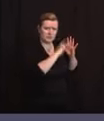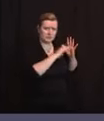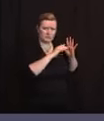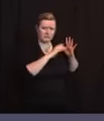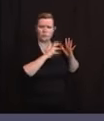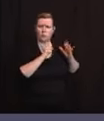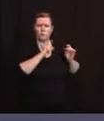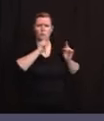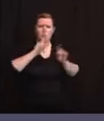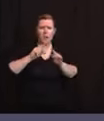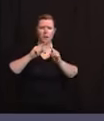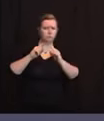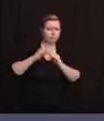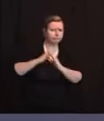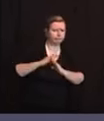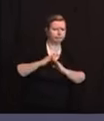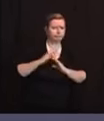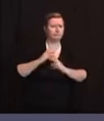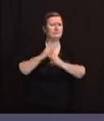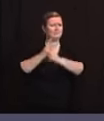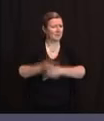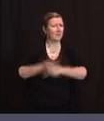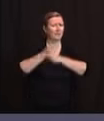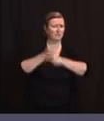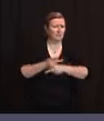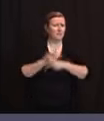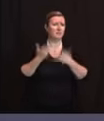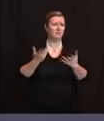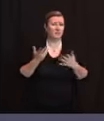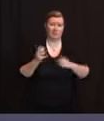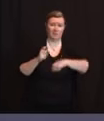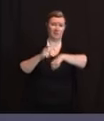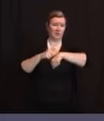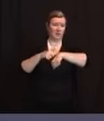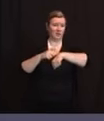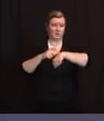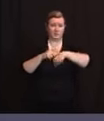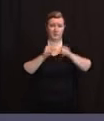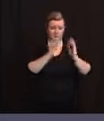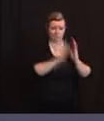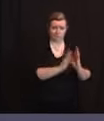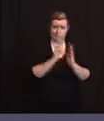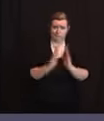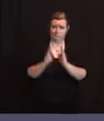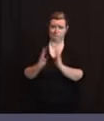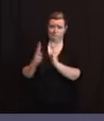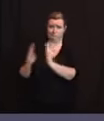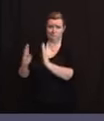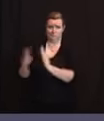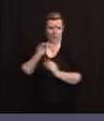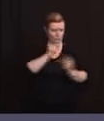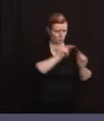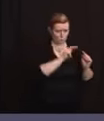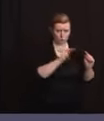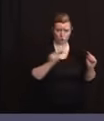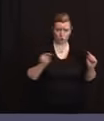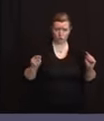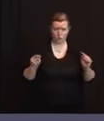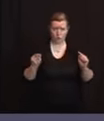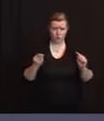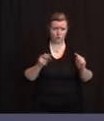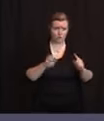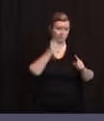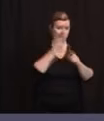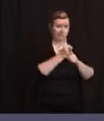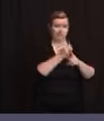put things in perspective. This timeline is remarkable when you think that we had our first case in March